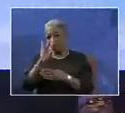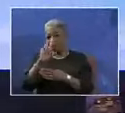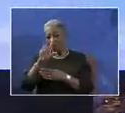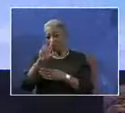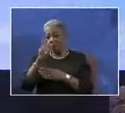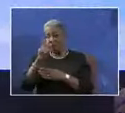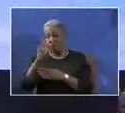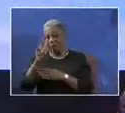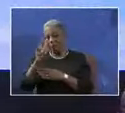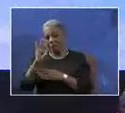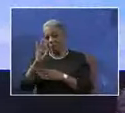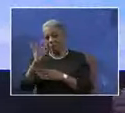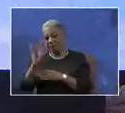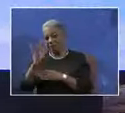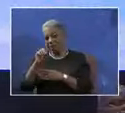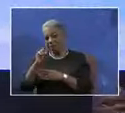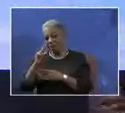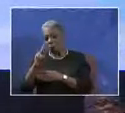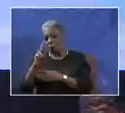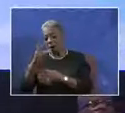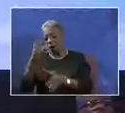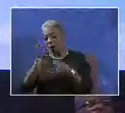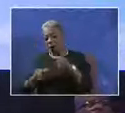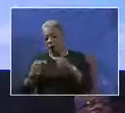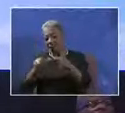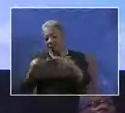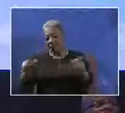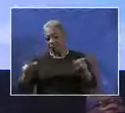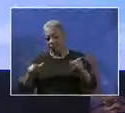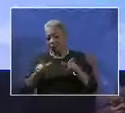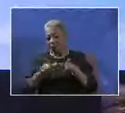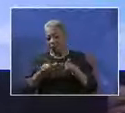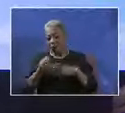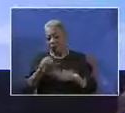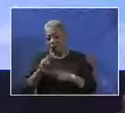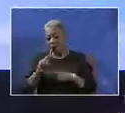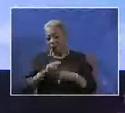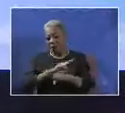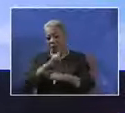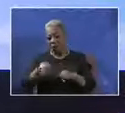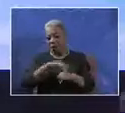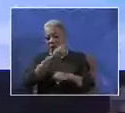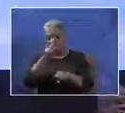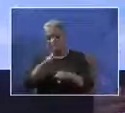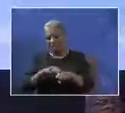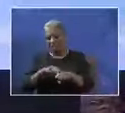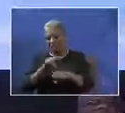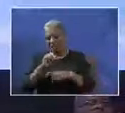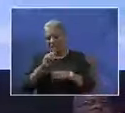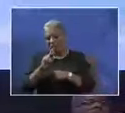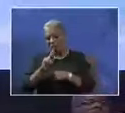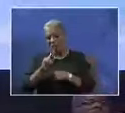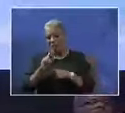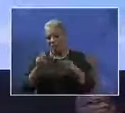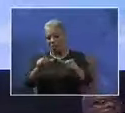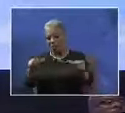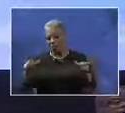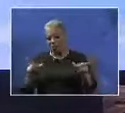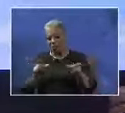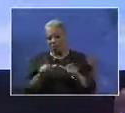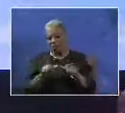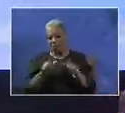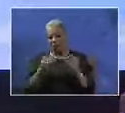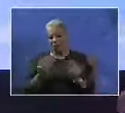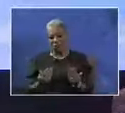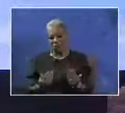502-583-6798. Or if you're local, you do that. Whether you're national, international, or local, right now, God has